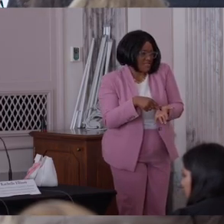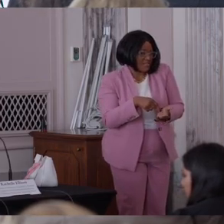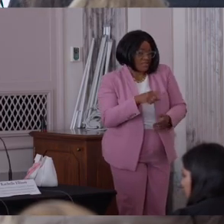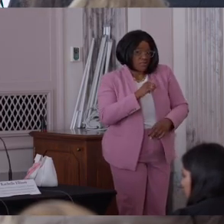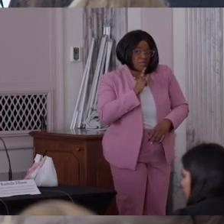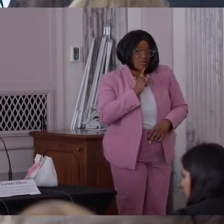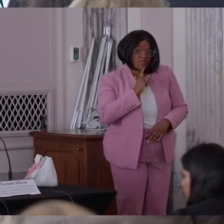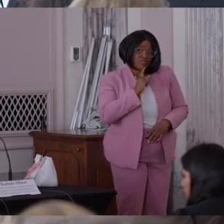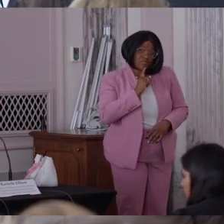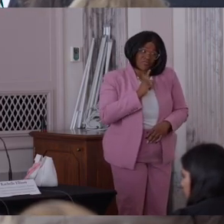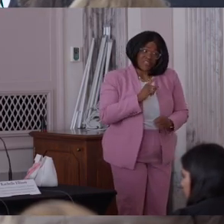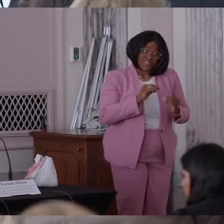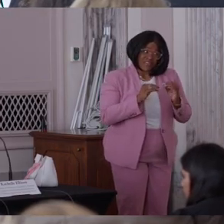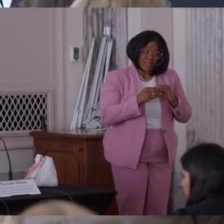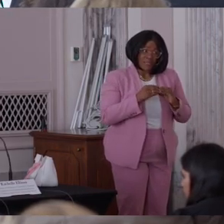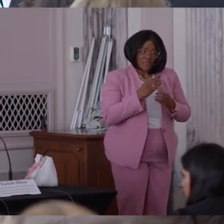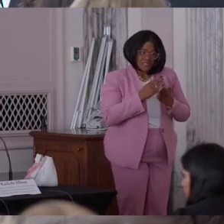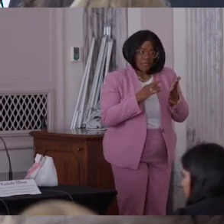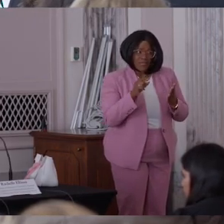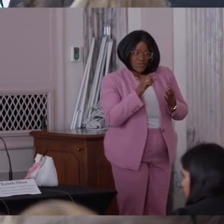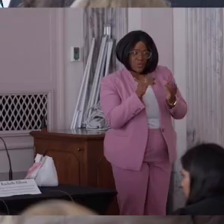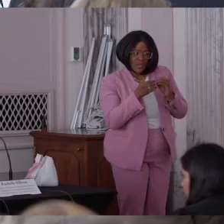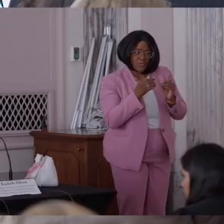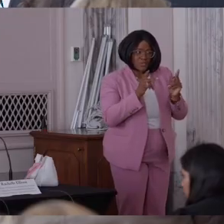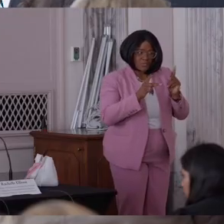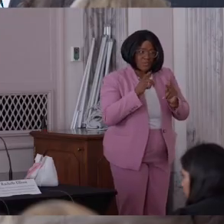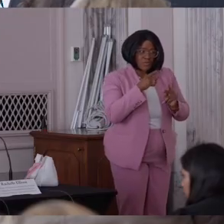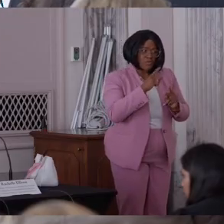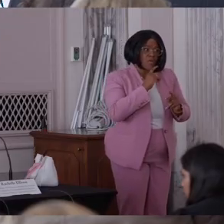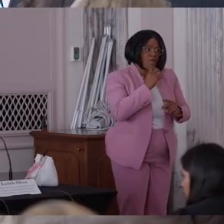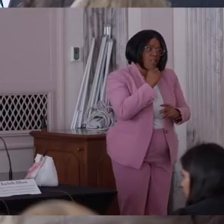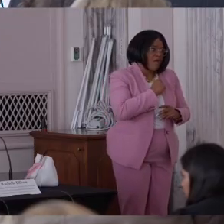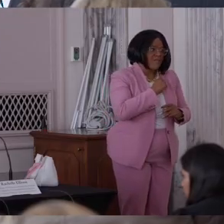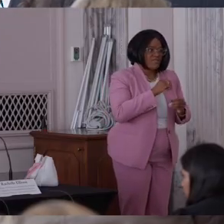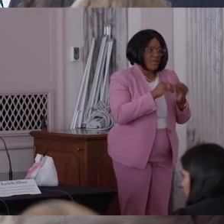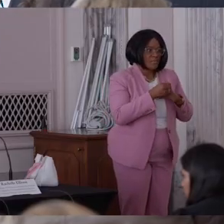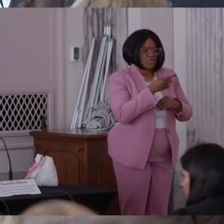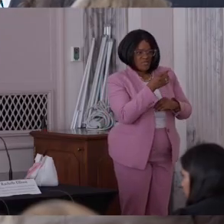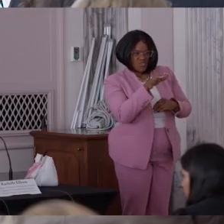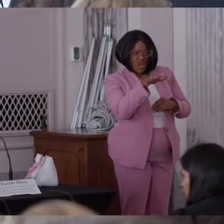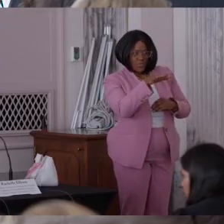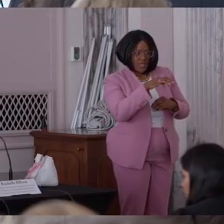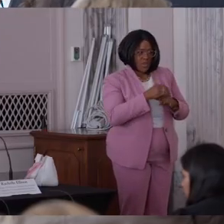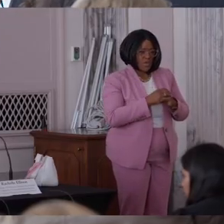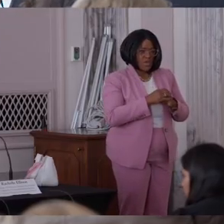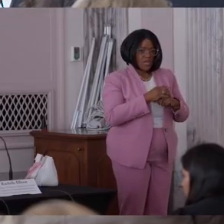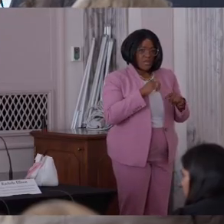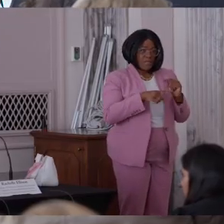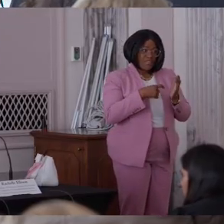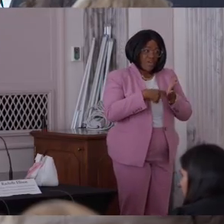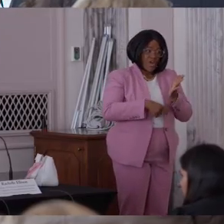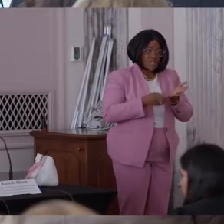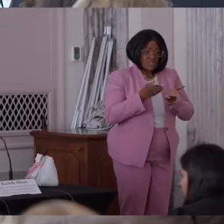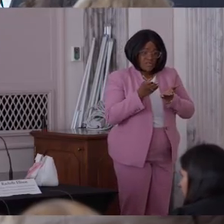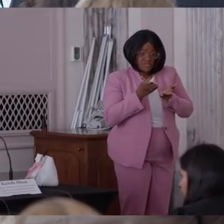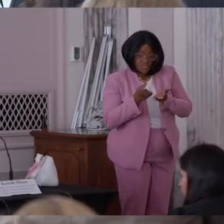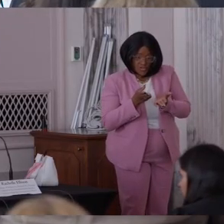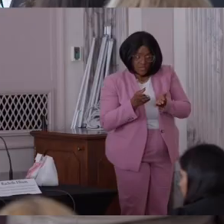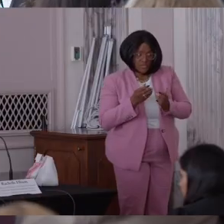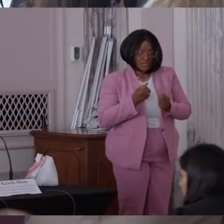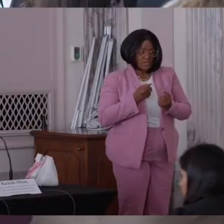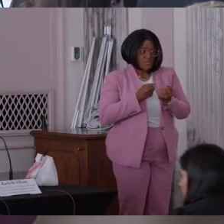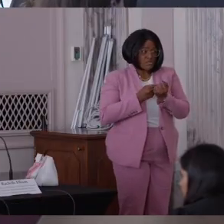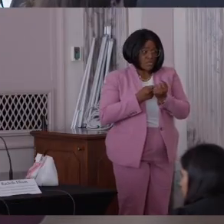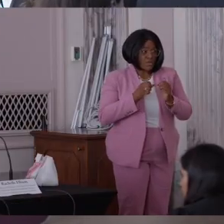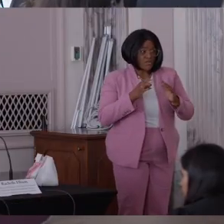here's some numbers. I know you numbers people are out there. The cost of serving somebody in supportive housing